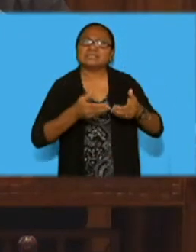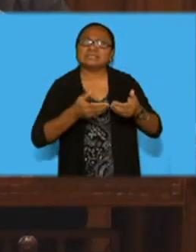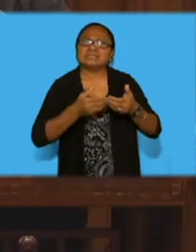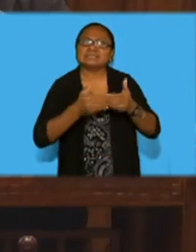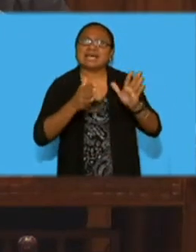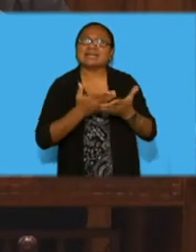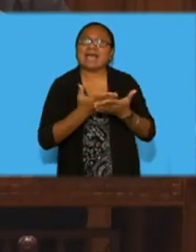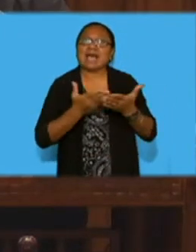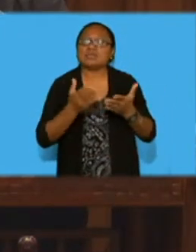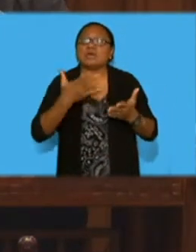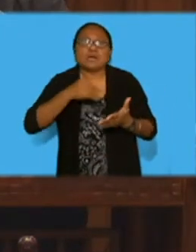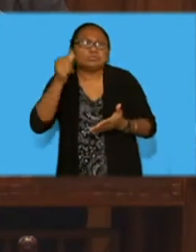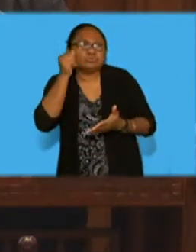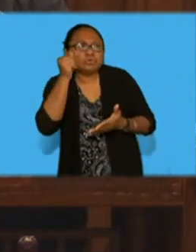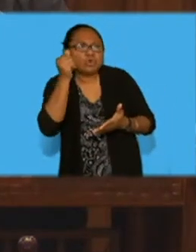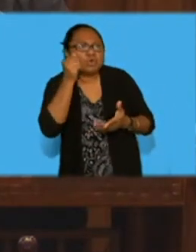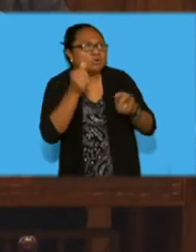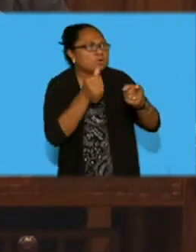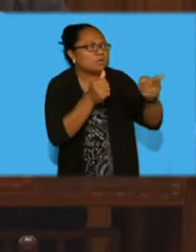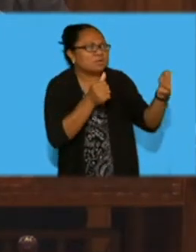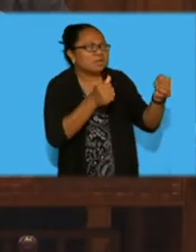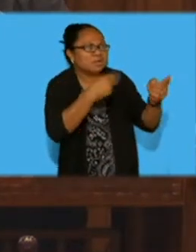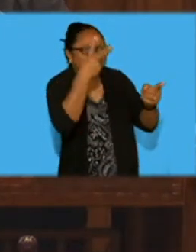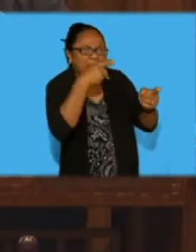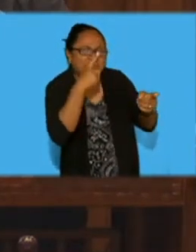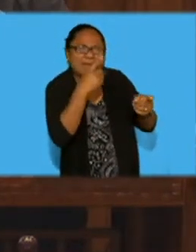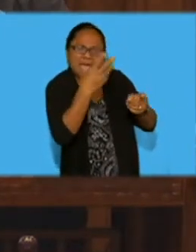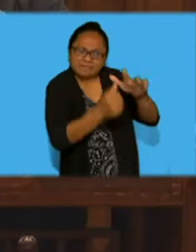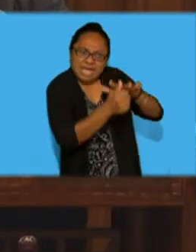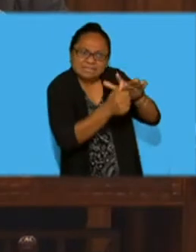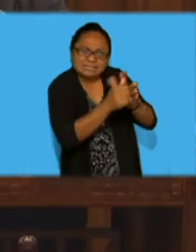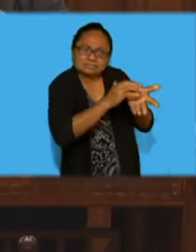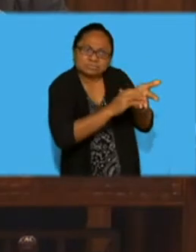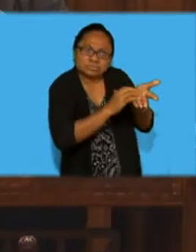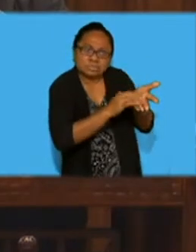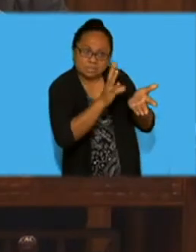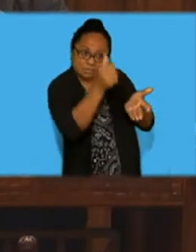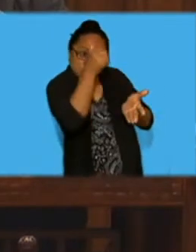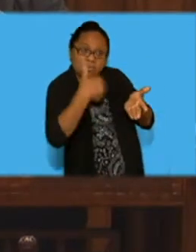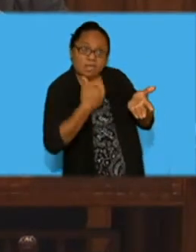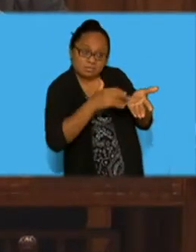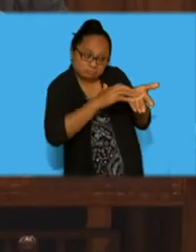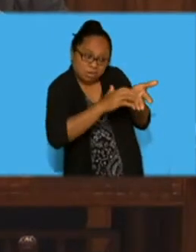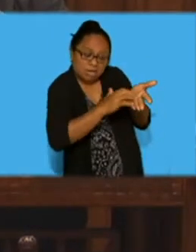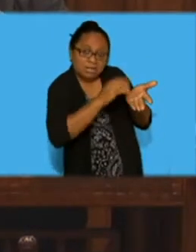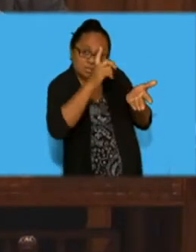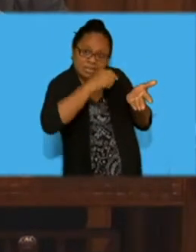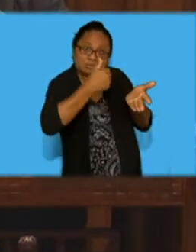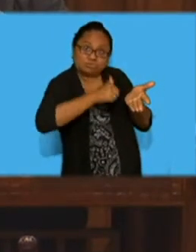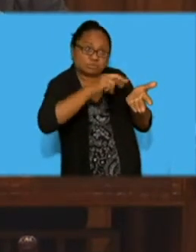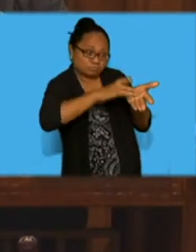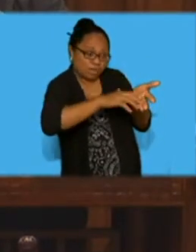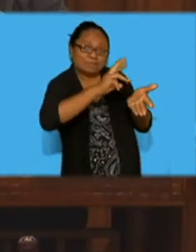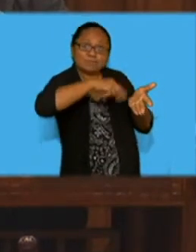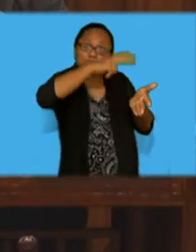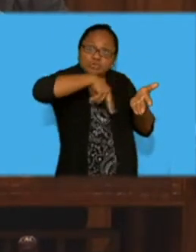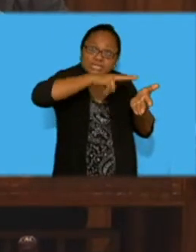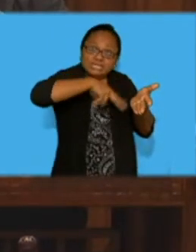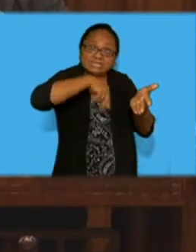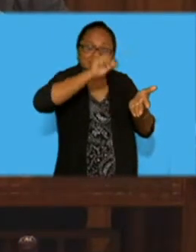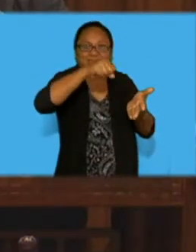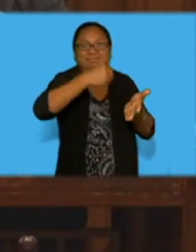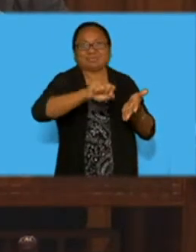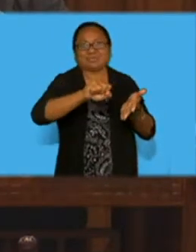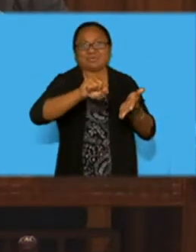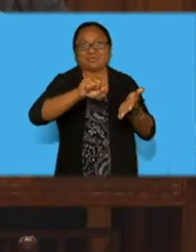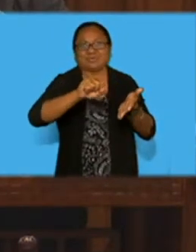Braille usage, availability, accessibility, and Braille literacy amongst visually impaired